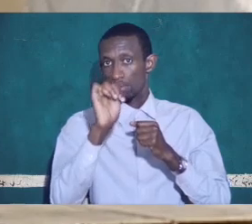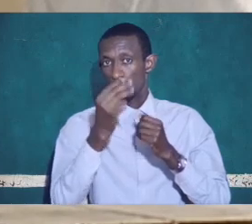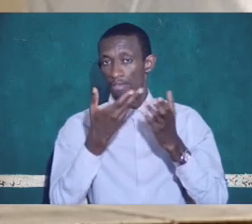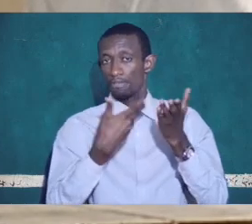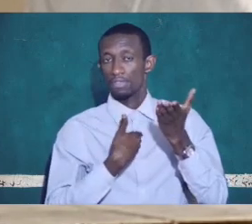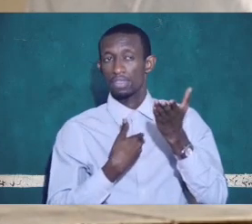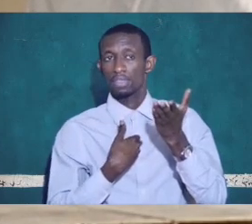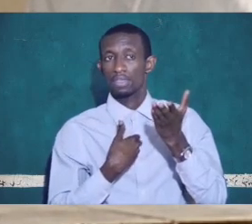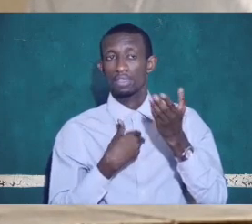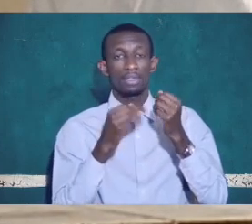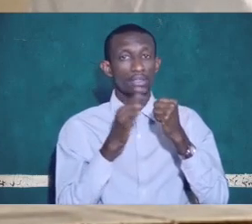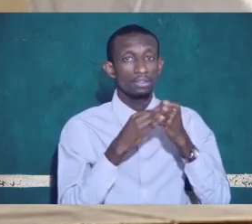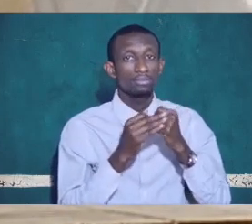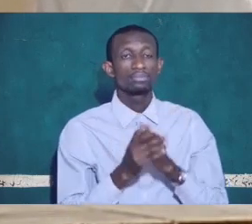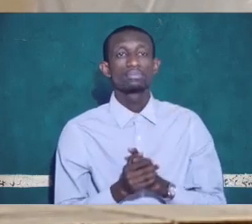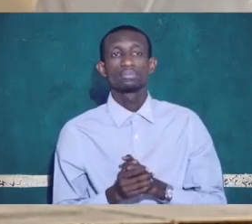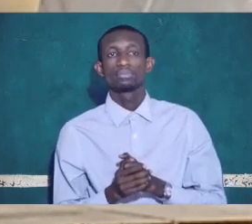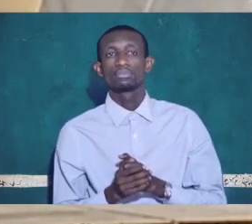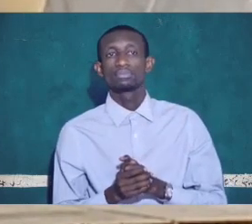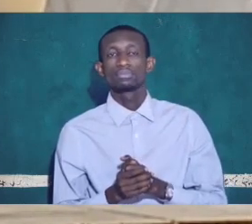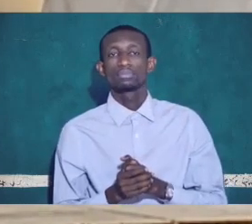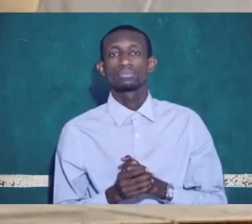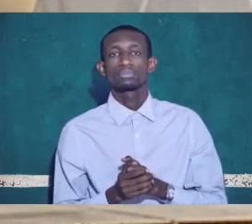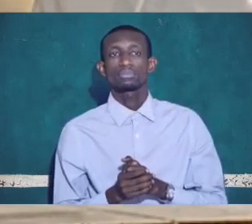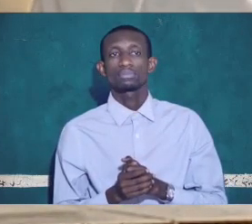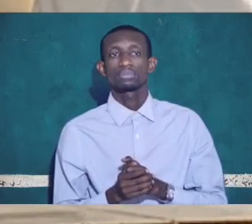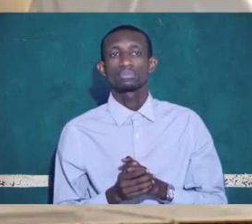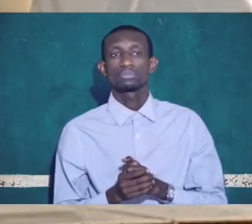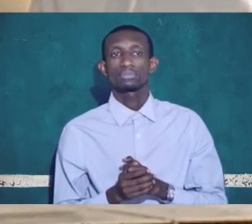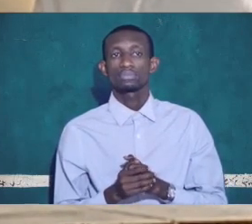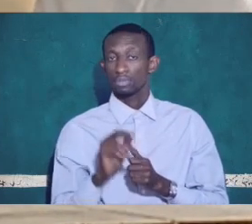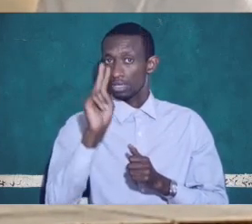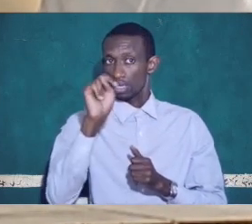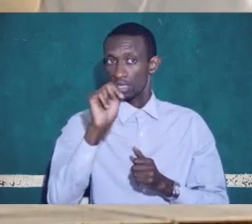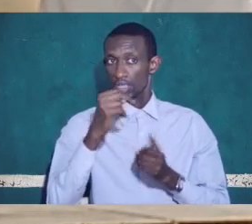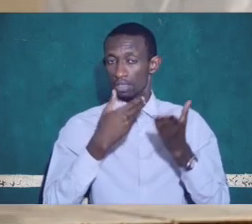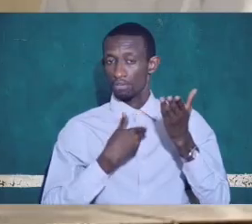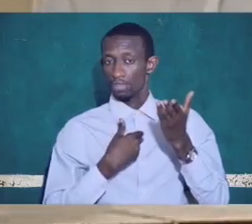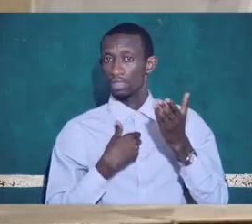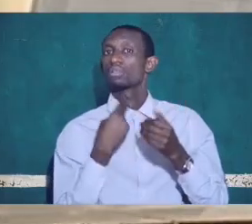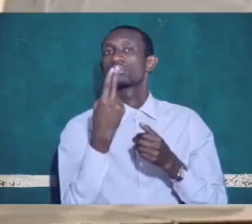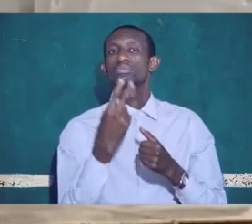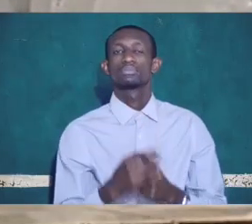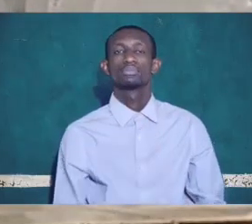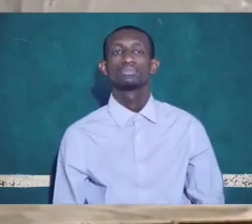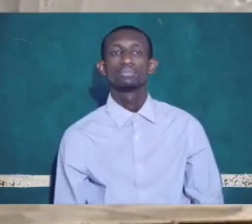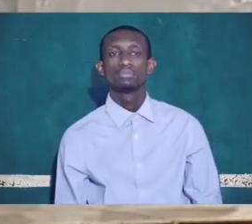contains 8. And for N, we have 2.